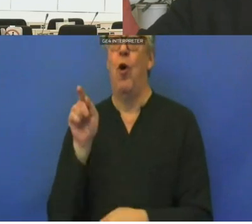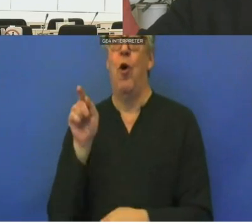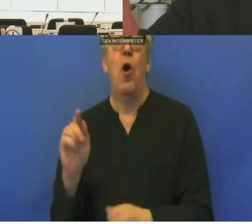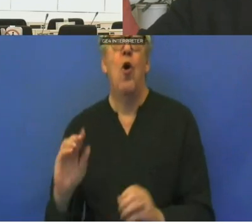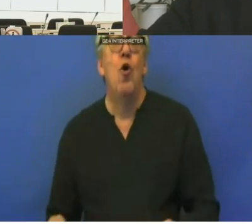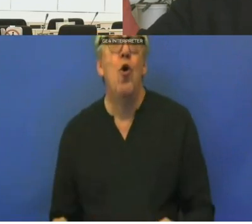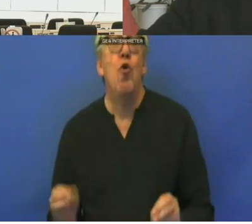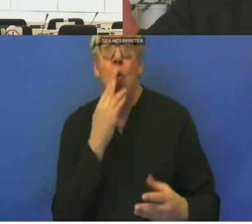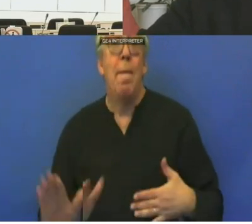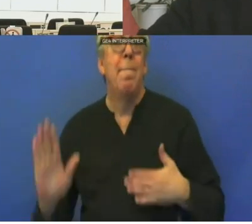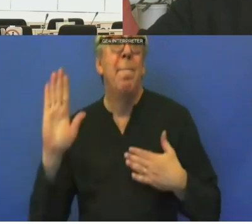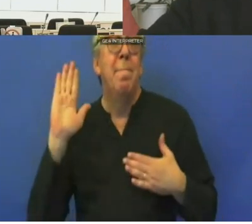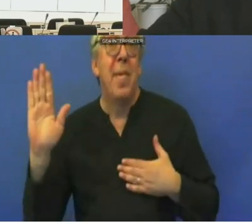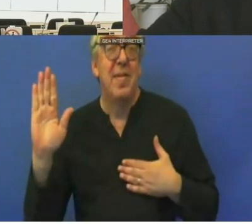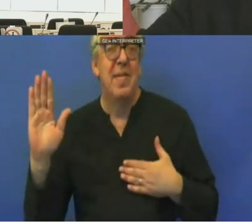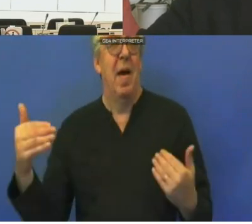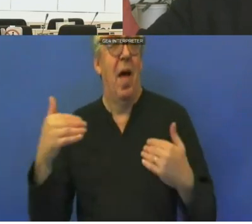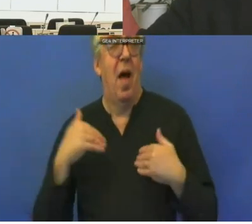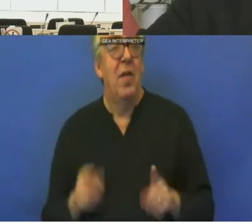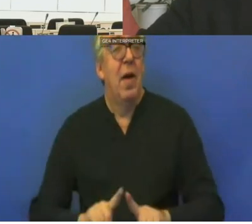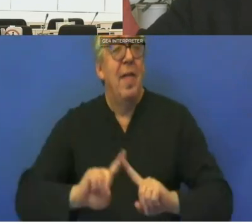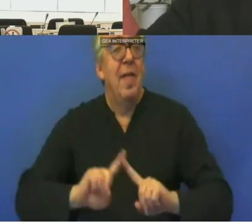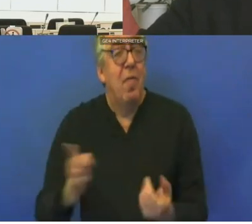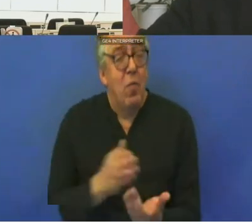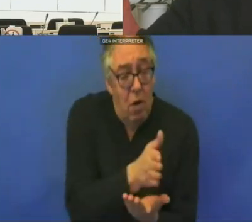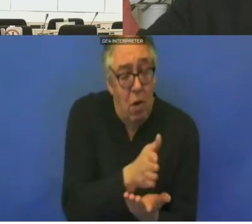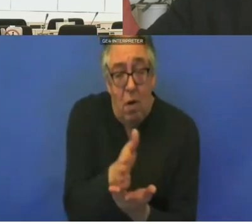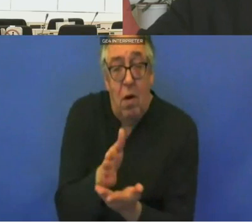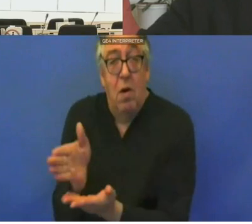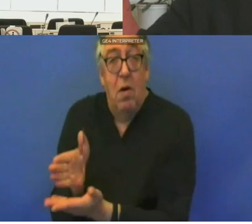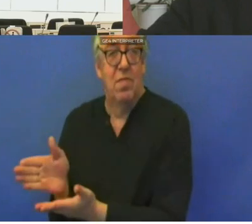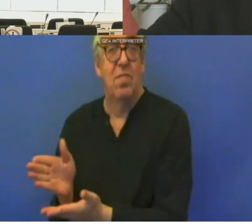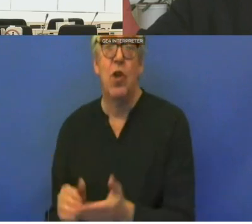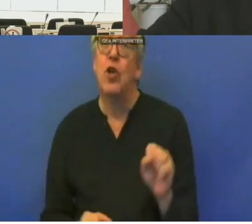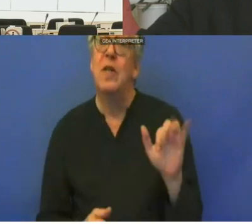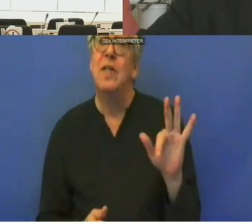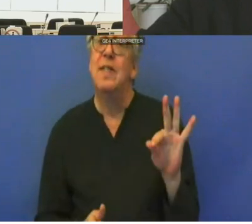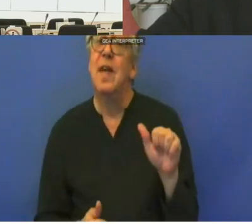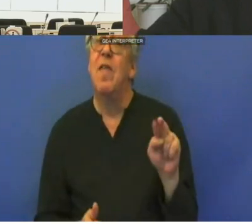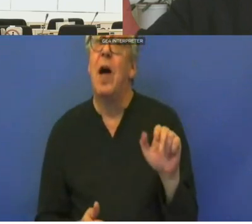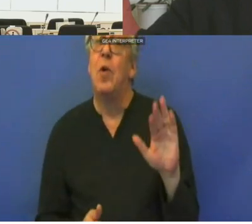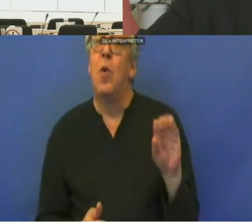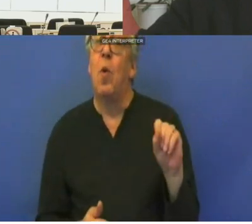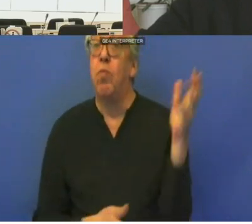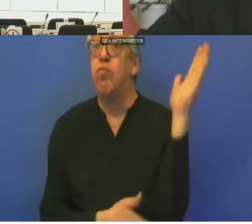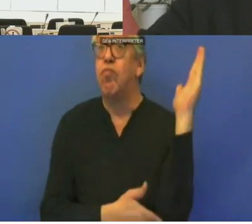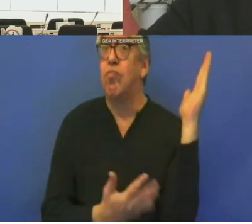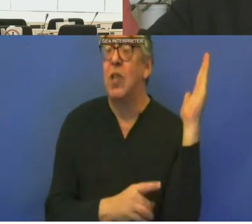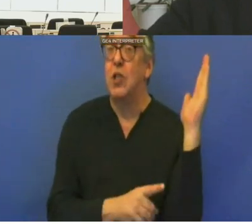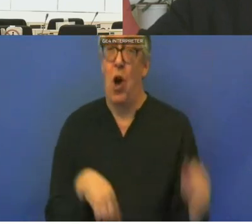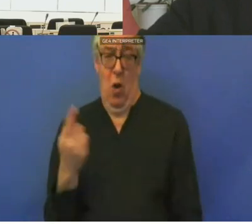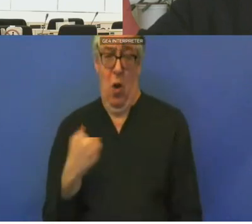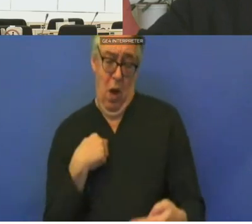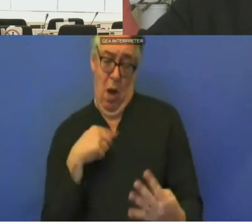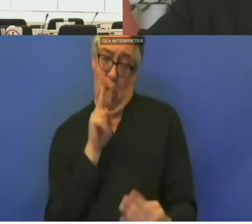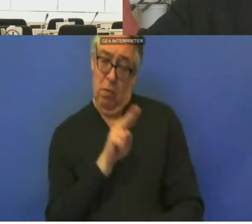kindly presented, and we agreed that the most convenient one for the organization and for our mission was